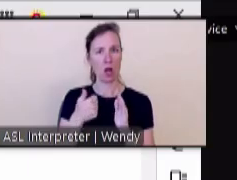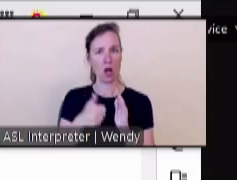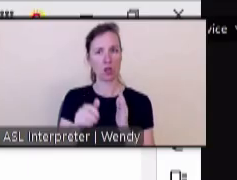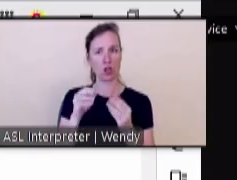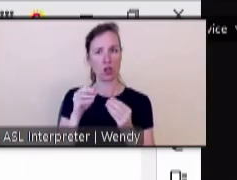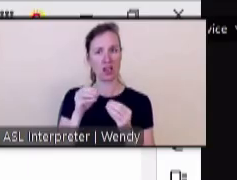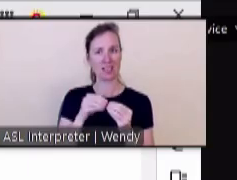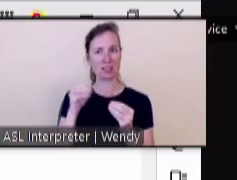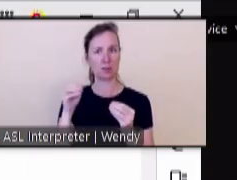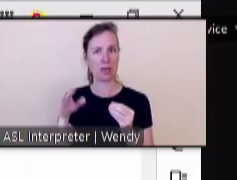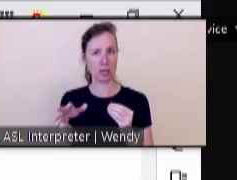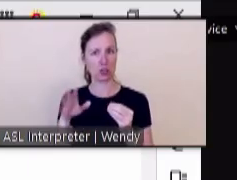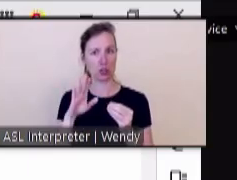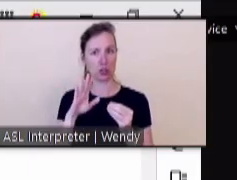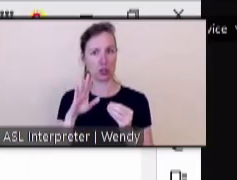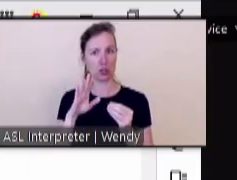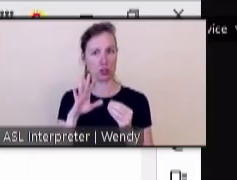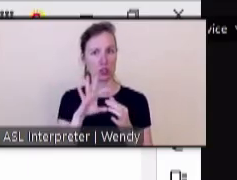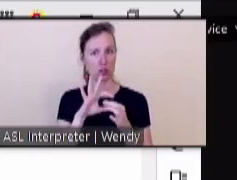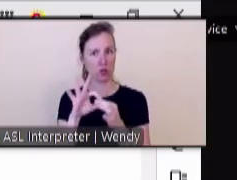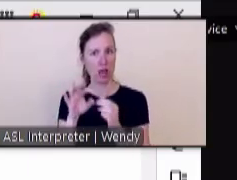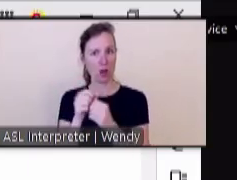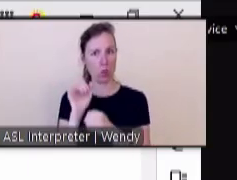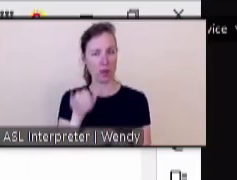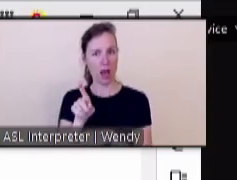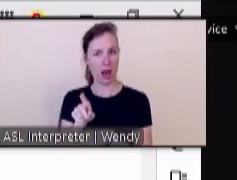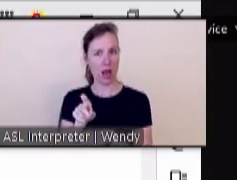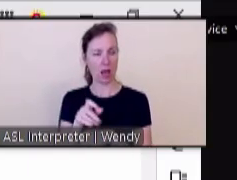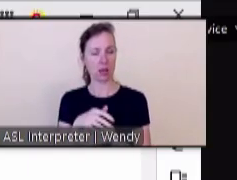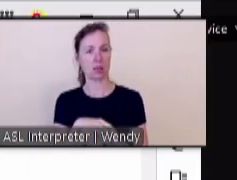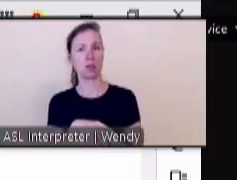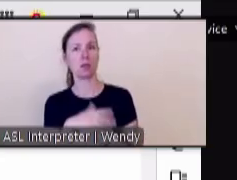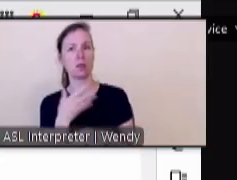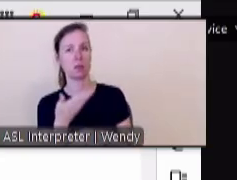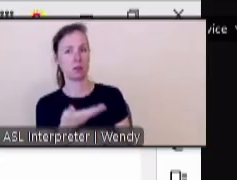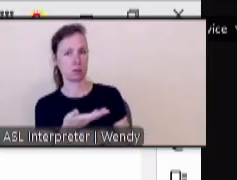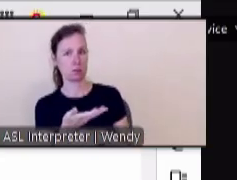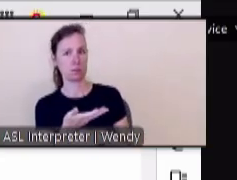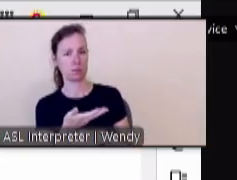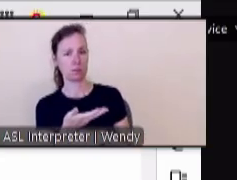with that? I'm just, It would be.